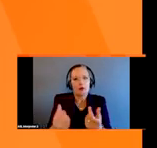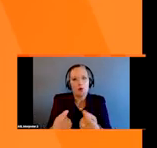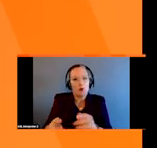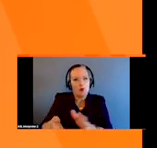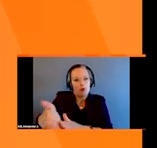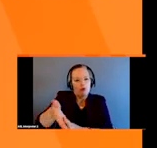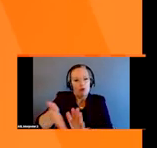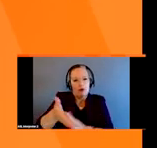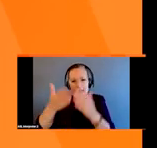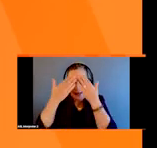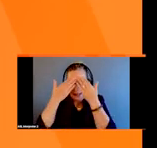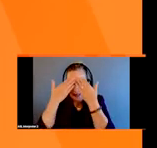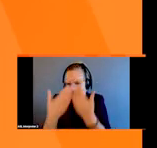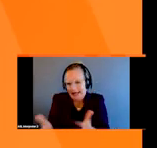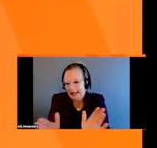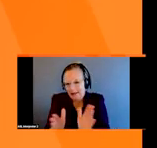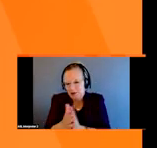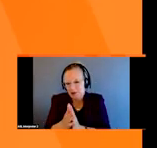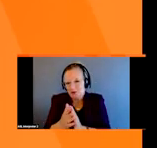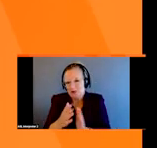So I'm going to say no,